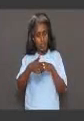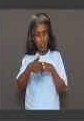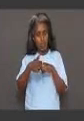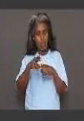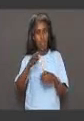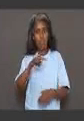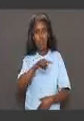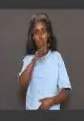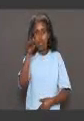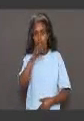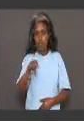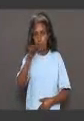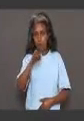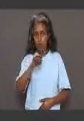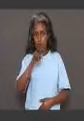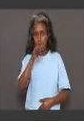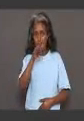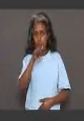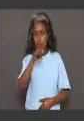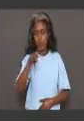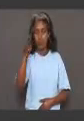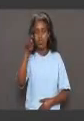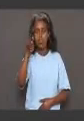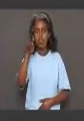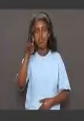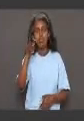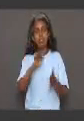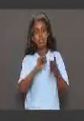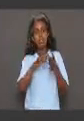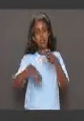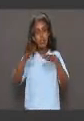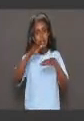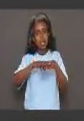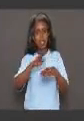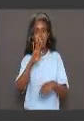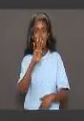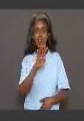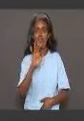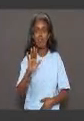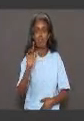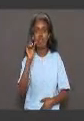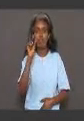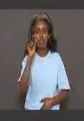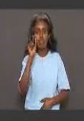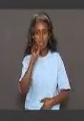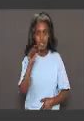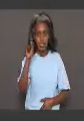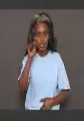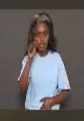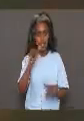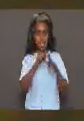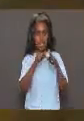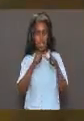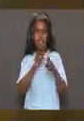chord subtending a 45-degree angle at the